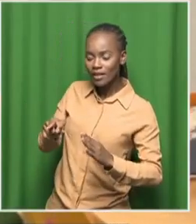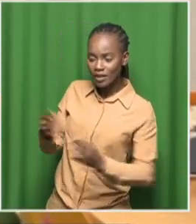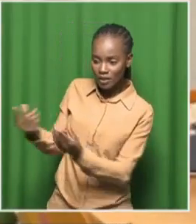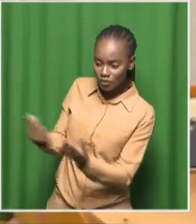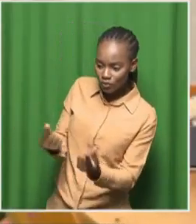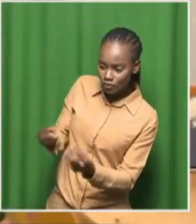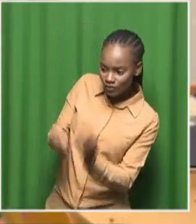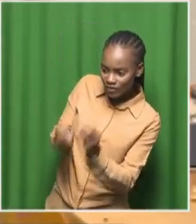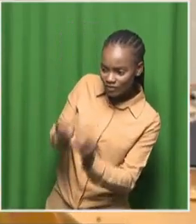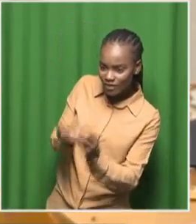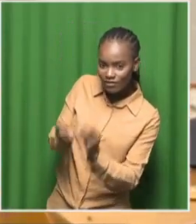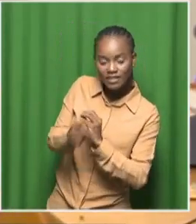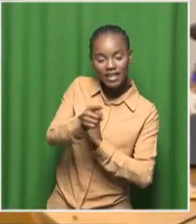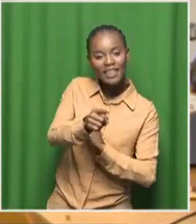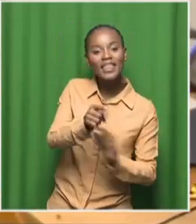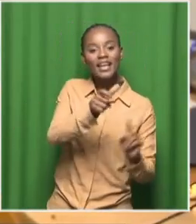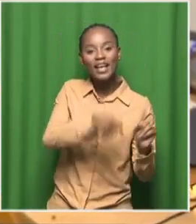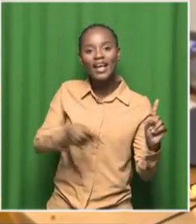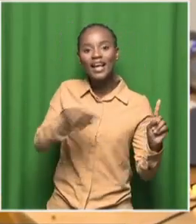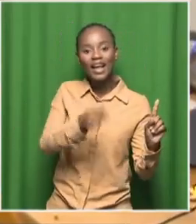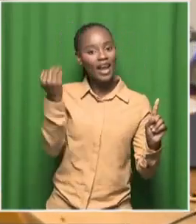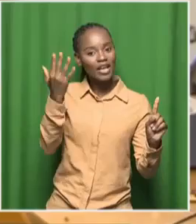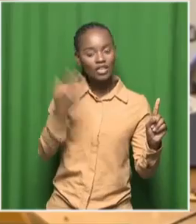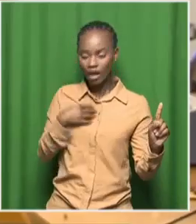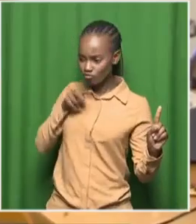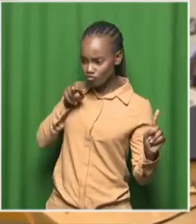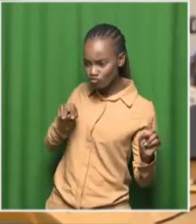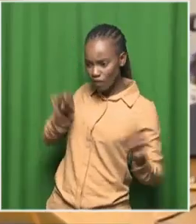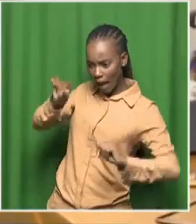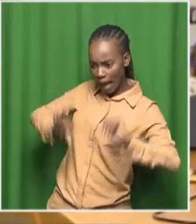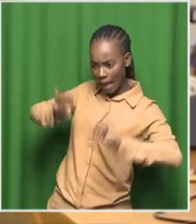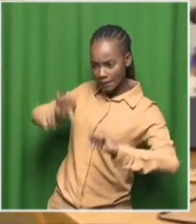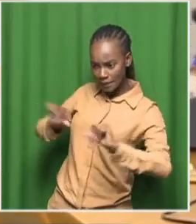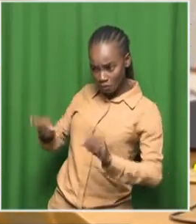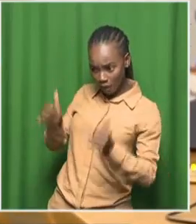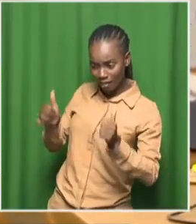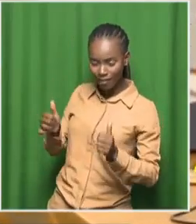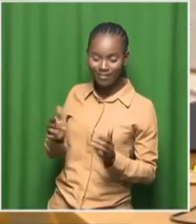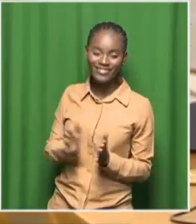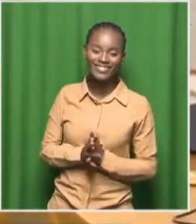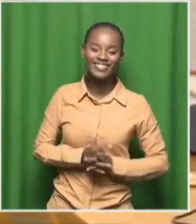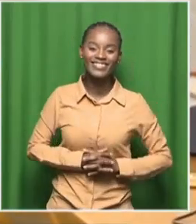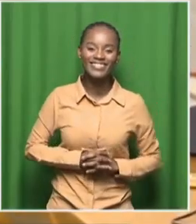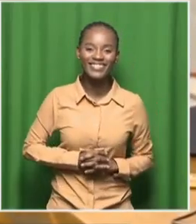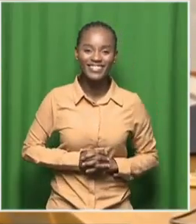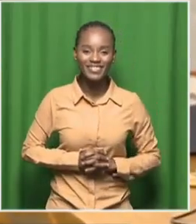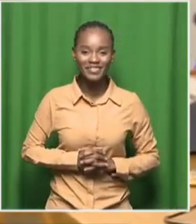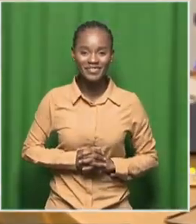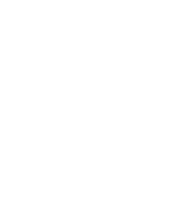This is real life. This is practical experience. With that, let's go back to the studio for now.